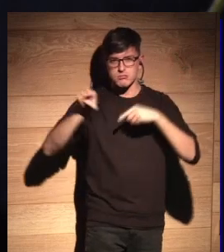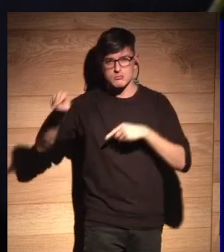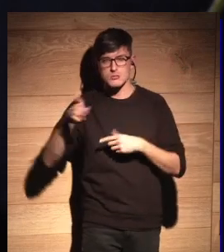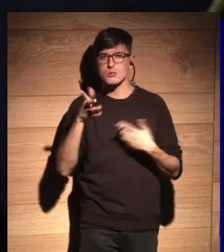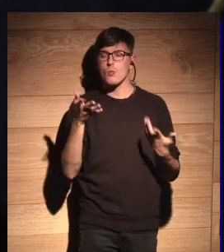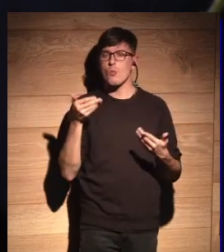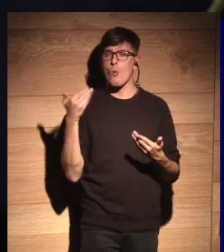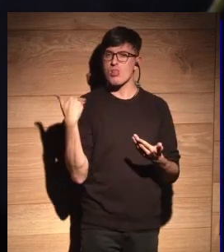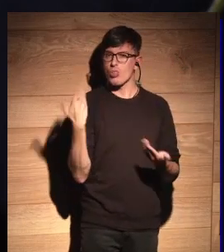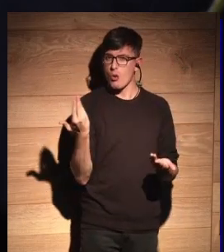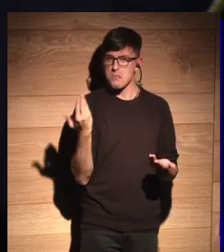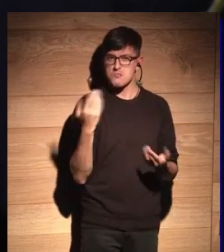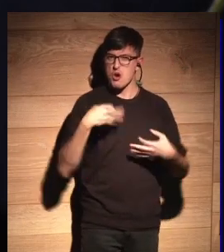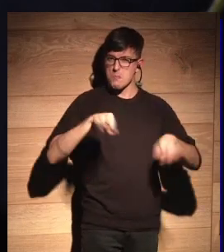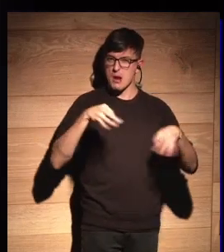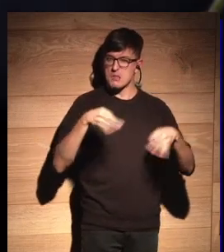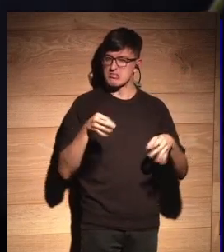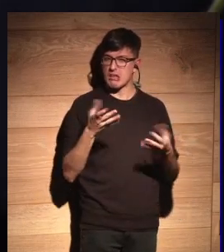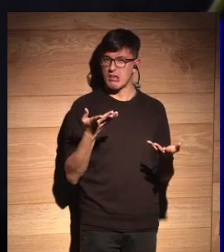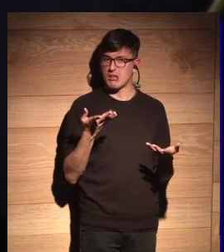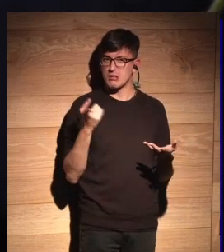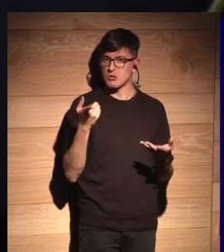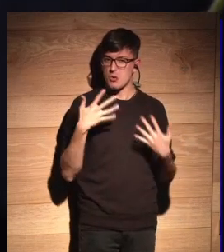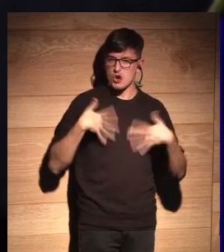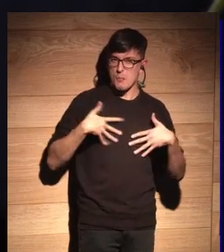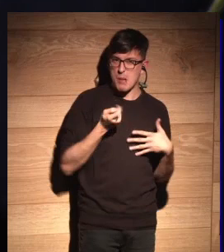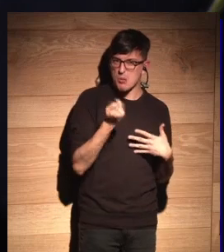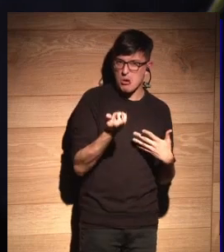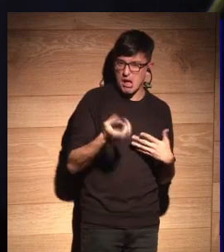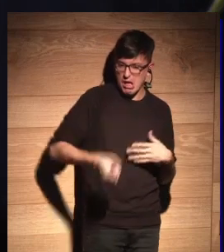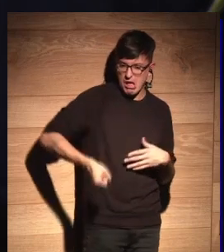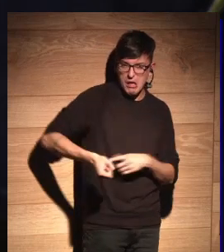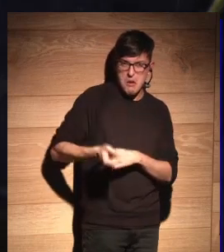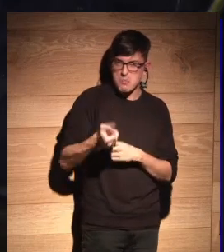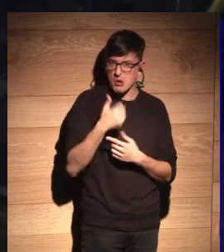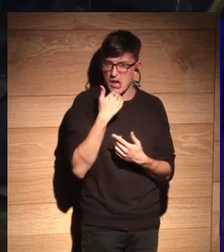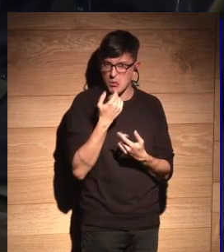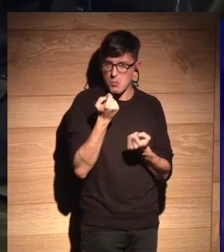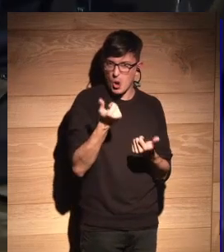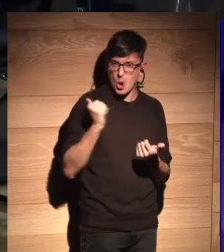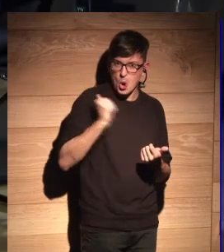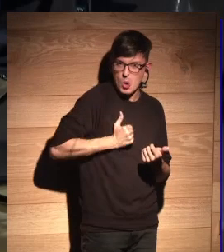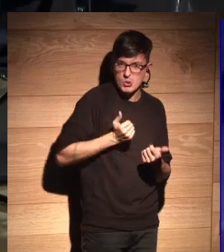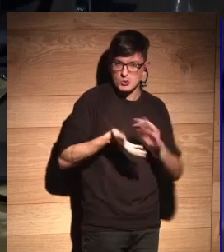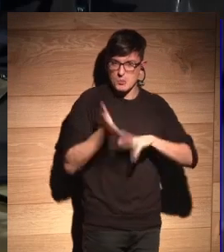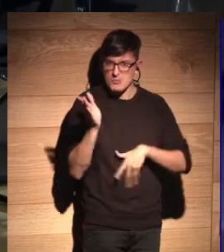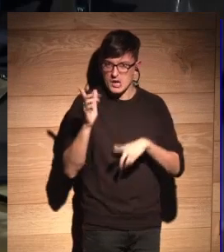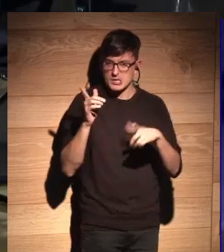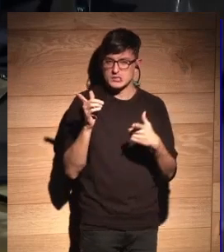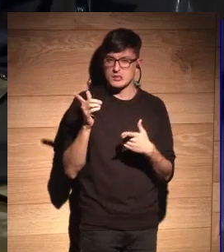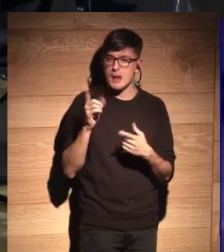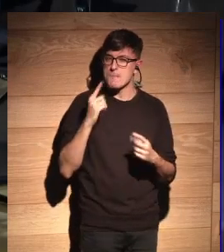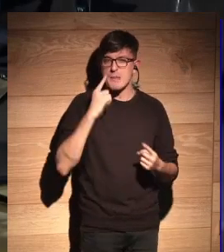clothes inside to be really flexible, and then, of course, with your film rolls. When was the first time you visited India? It was actually early